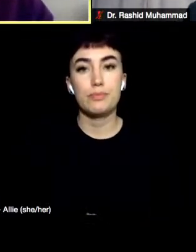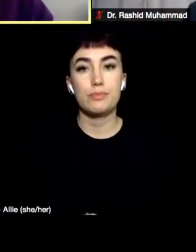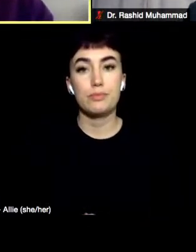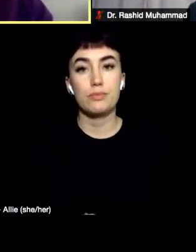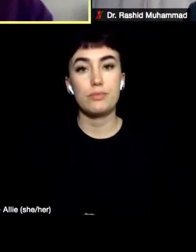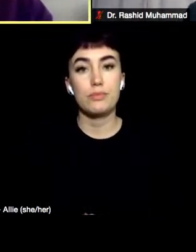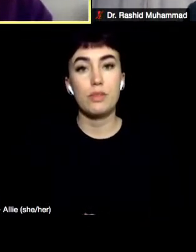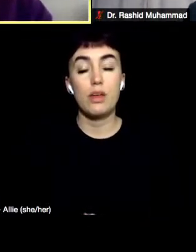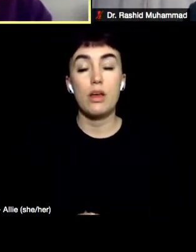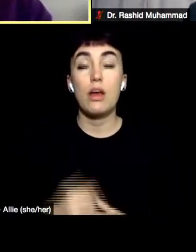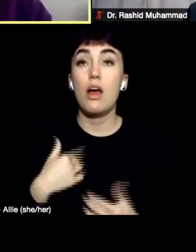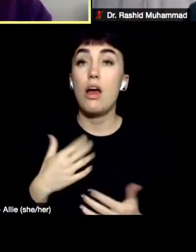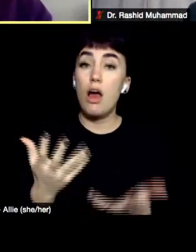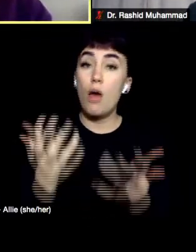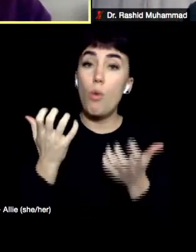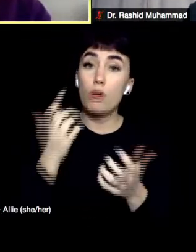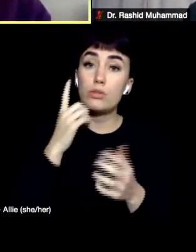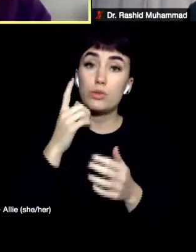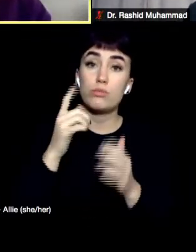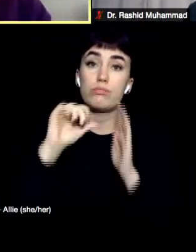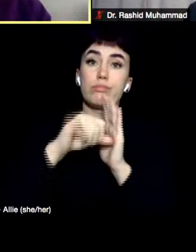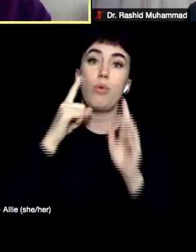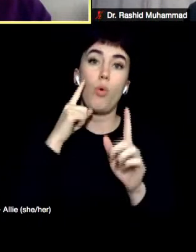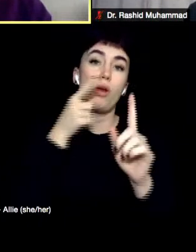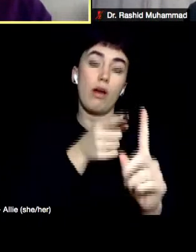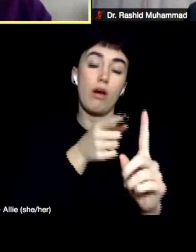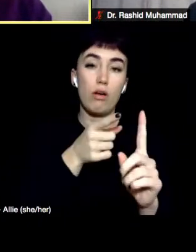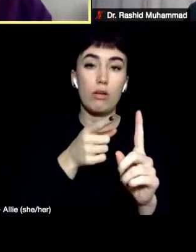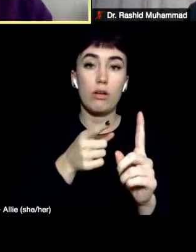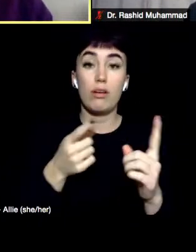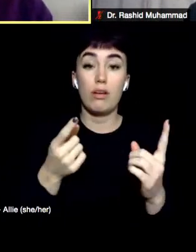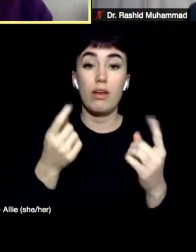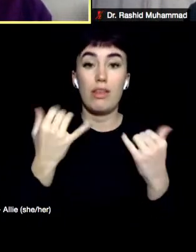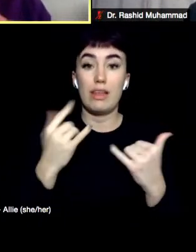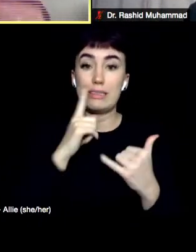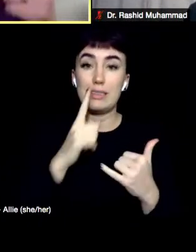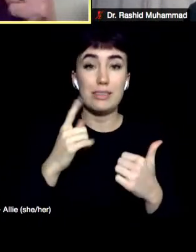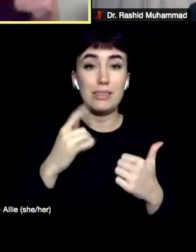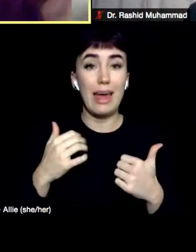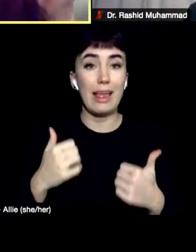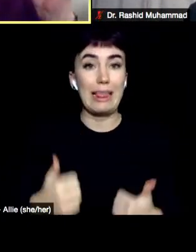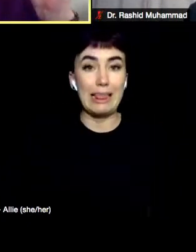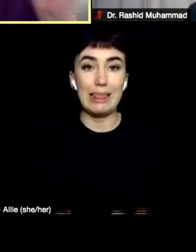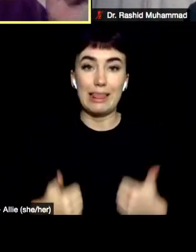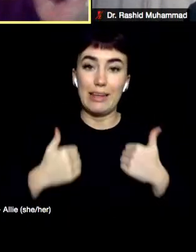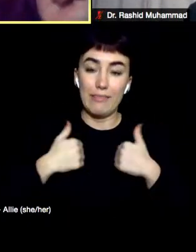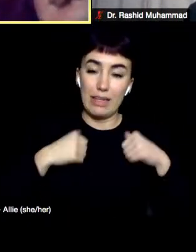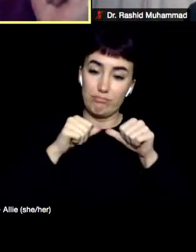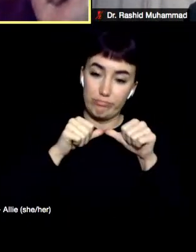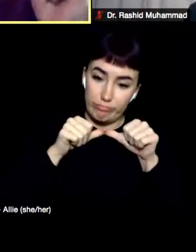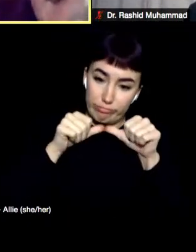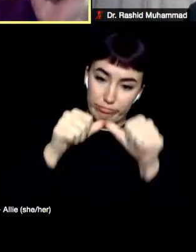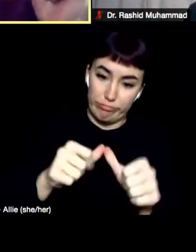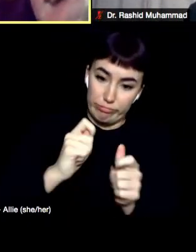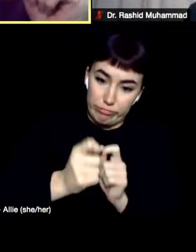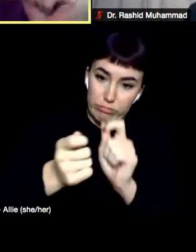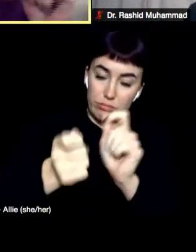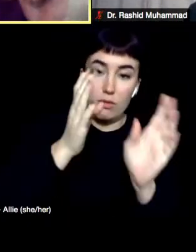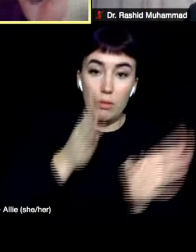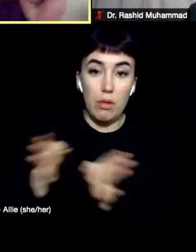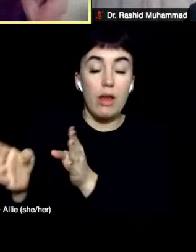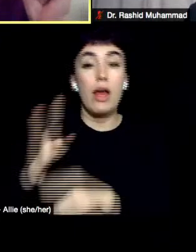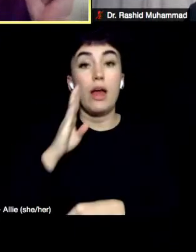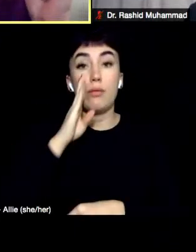I do want to point out that this is a living plan. Brighton chartered a course,